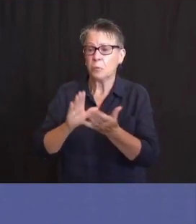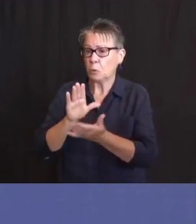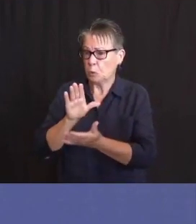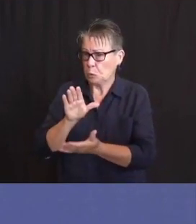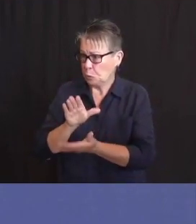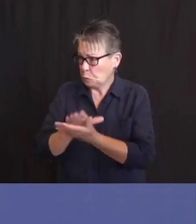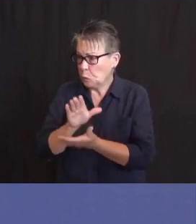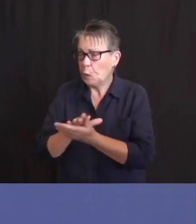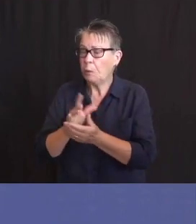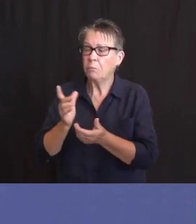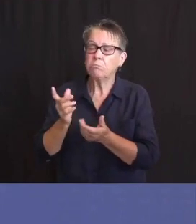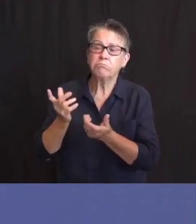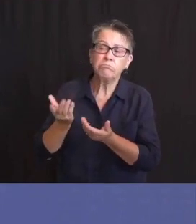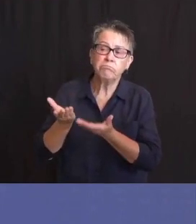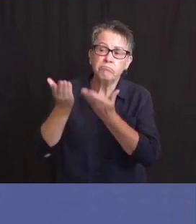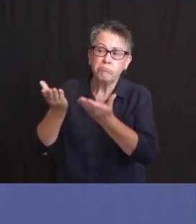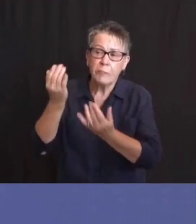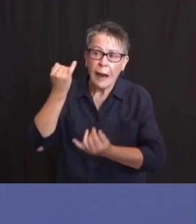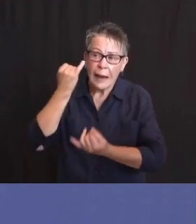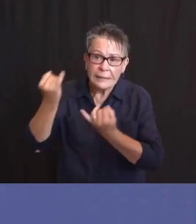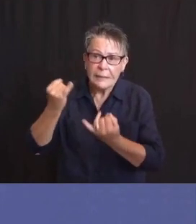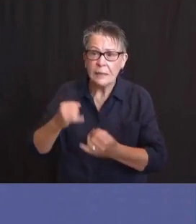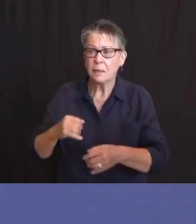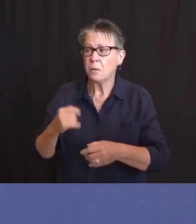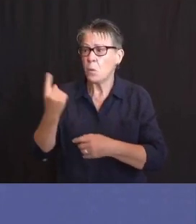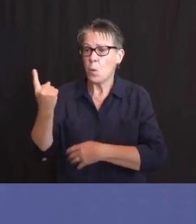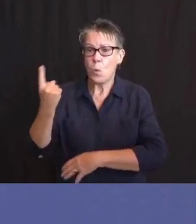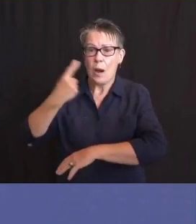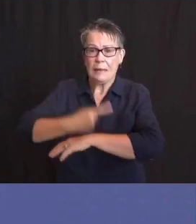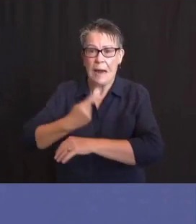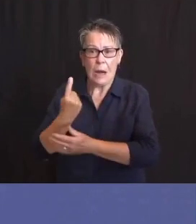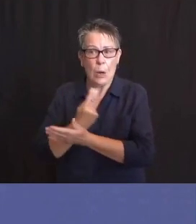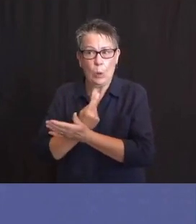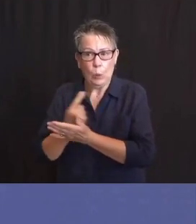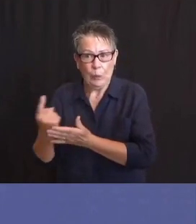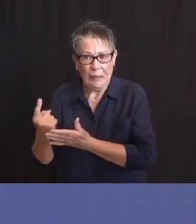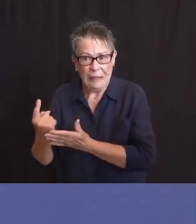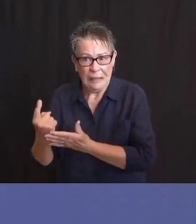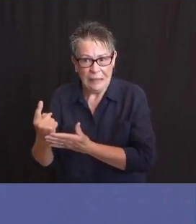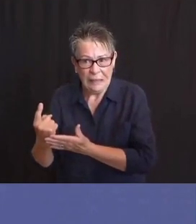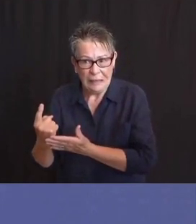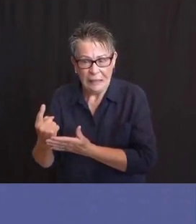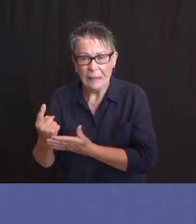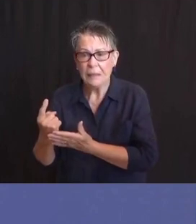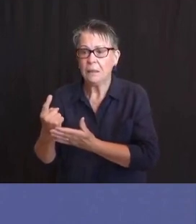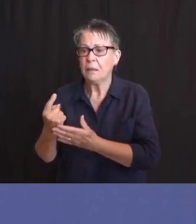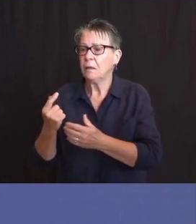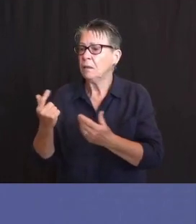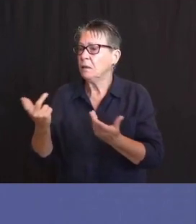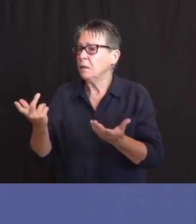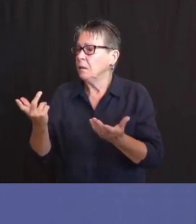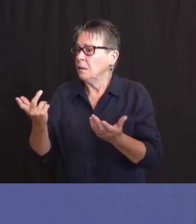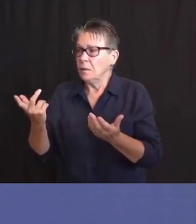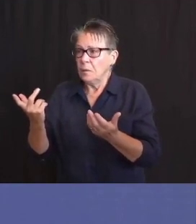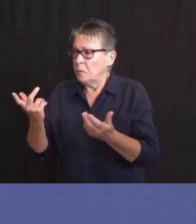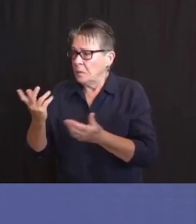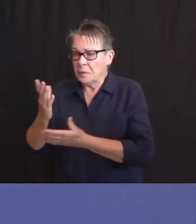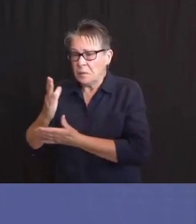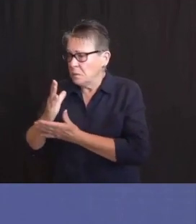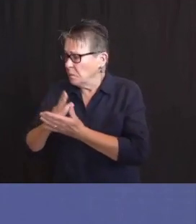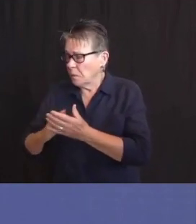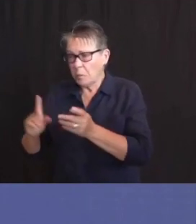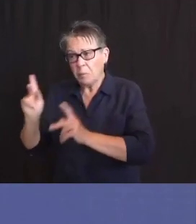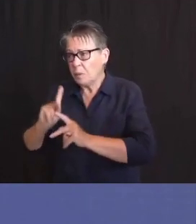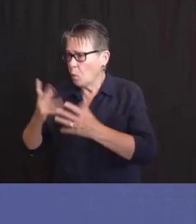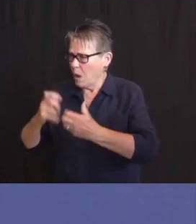view? And the calls from teachers' unions for you to cancel in-person classes seem to be growing. Do you have anything to say to